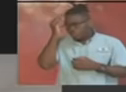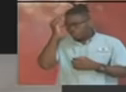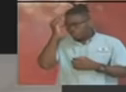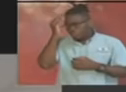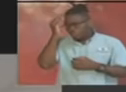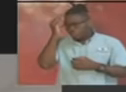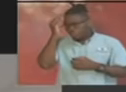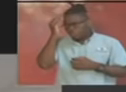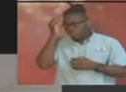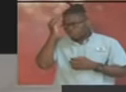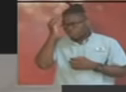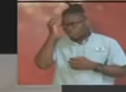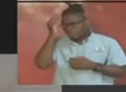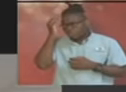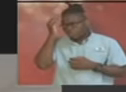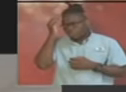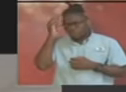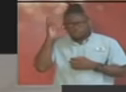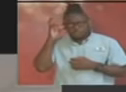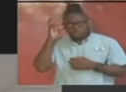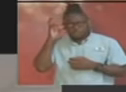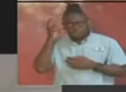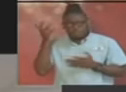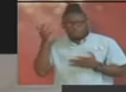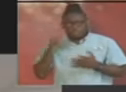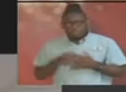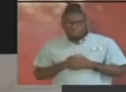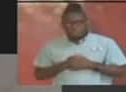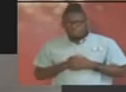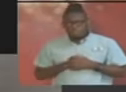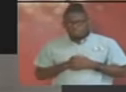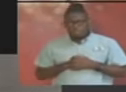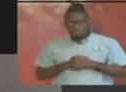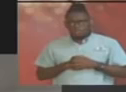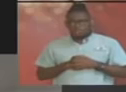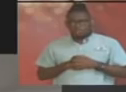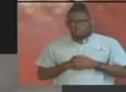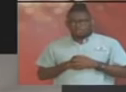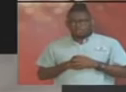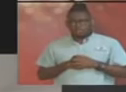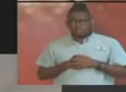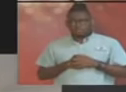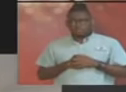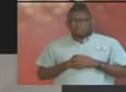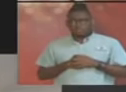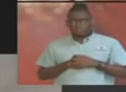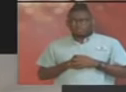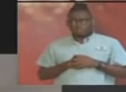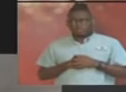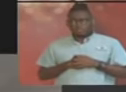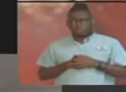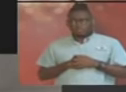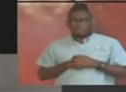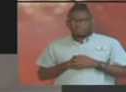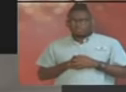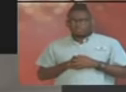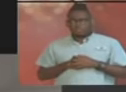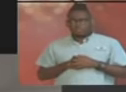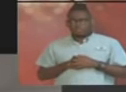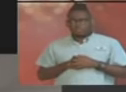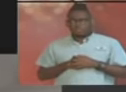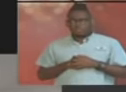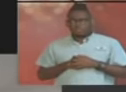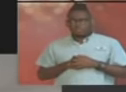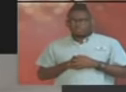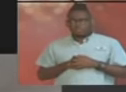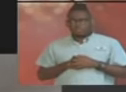turtle conservationists to allow them to access beaches at night now that turtle nesting season is in